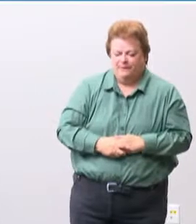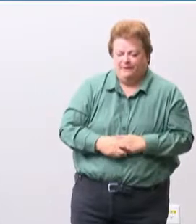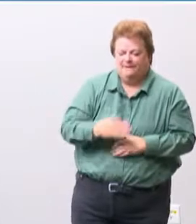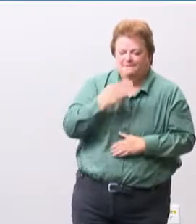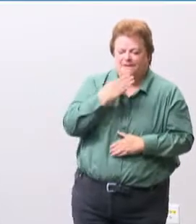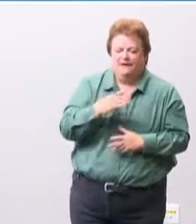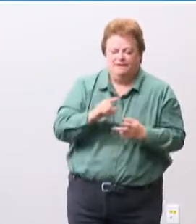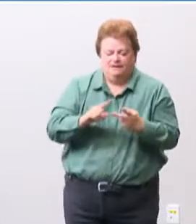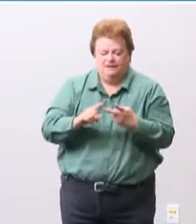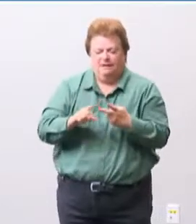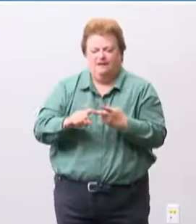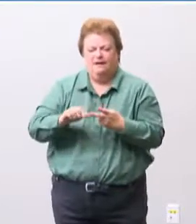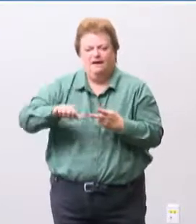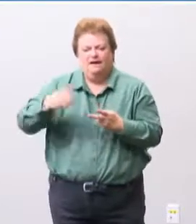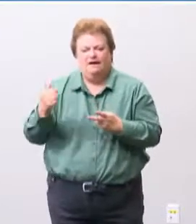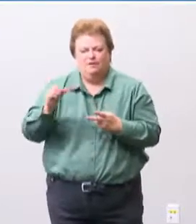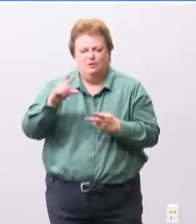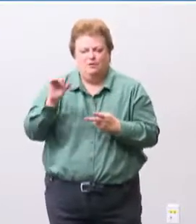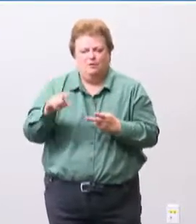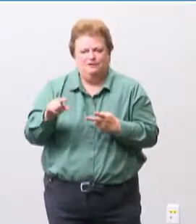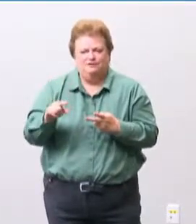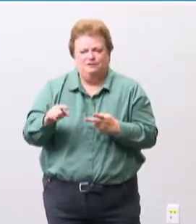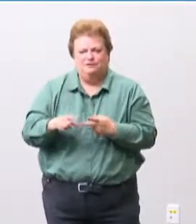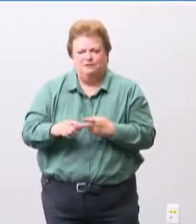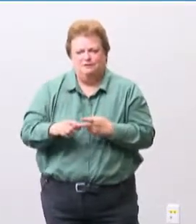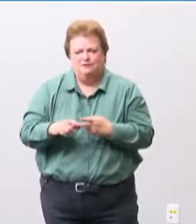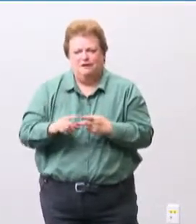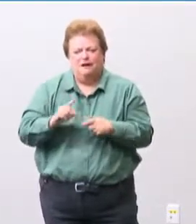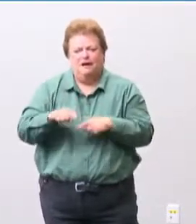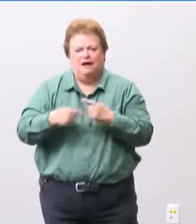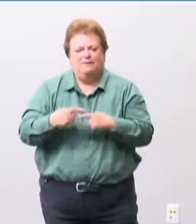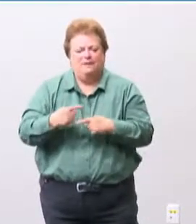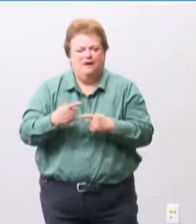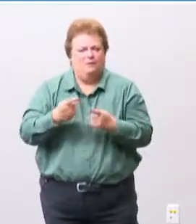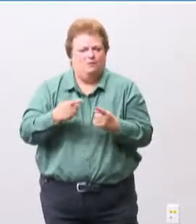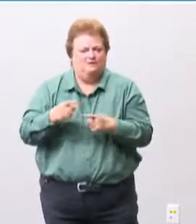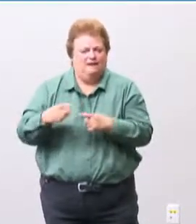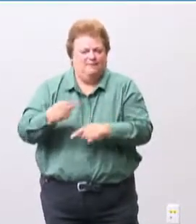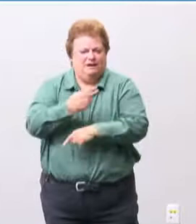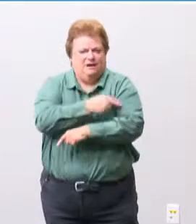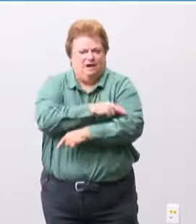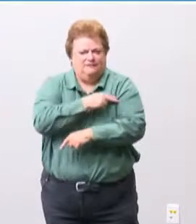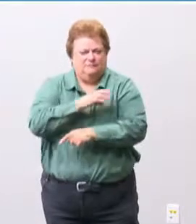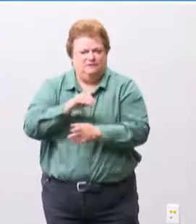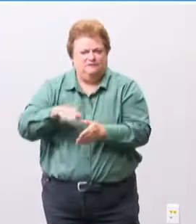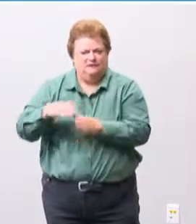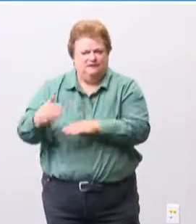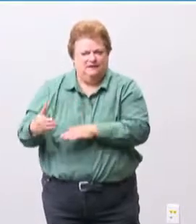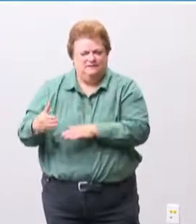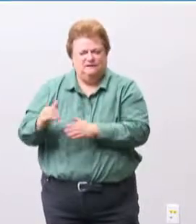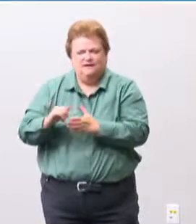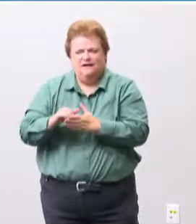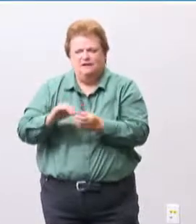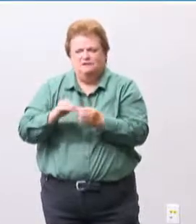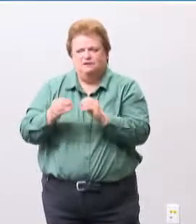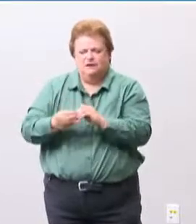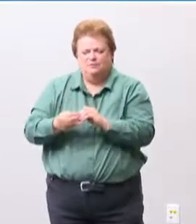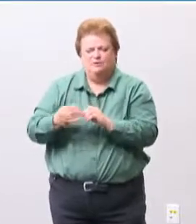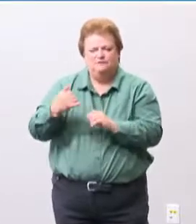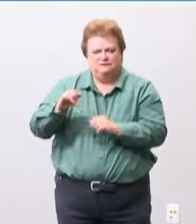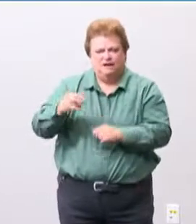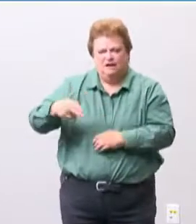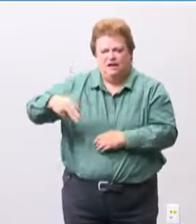Thanks. And I had one more question for you just about the hospitalizations and deaths, the numbers continuing to be really